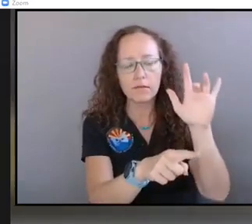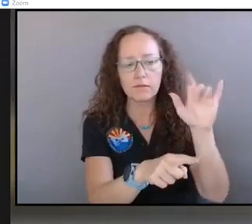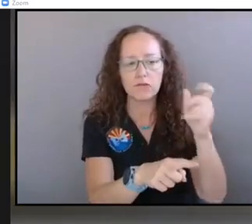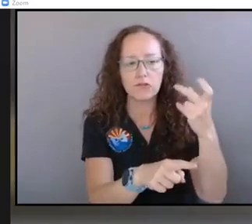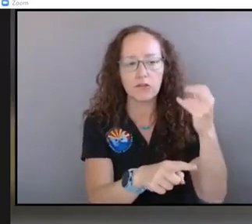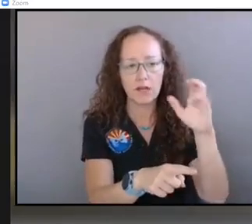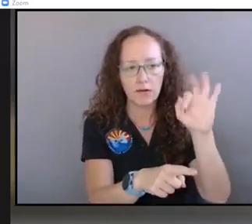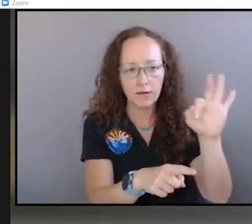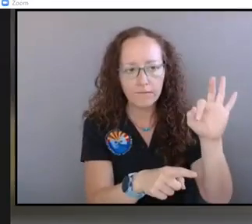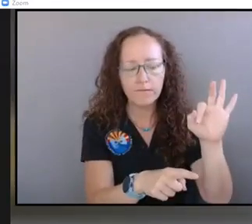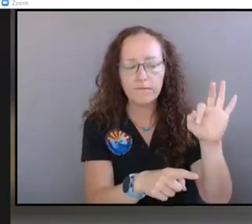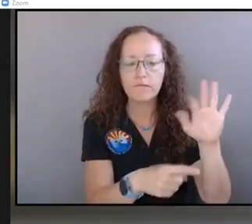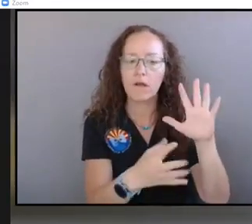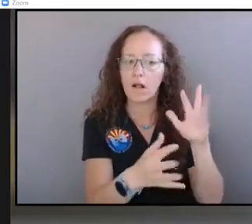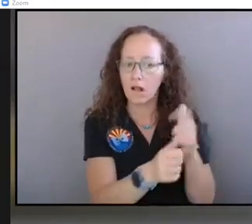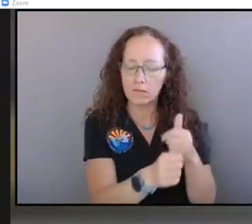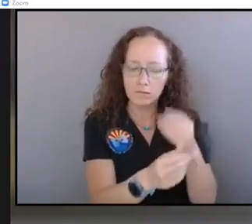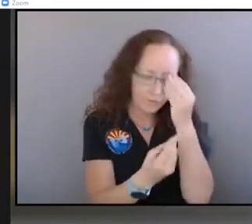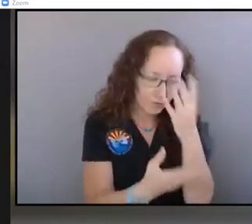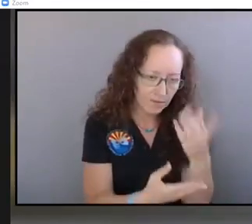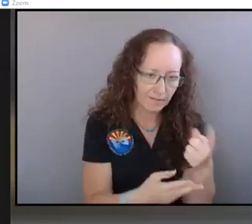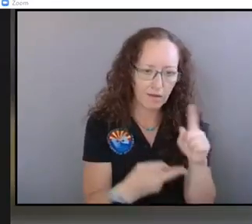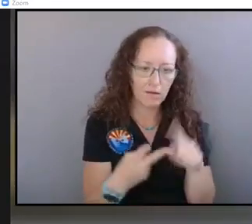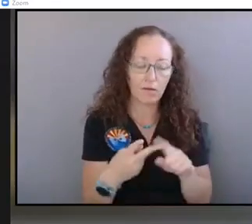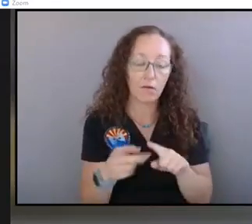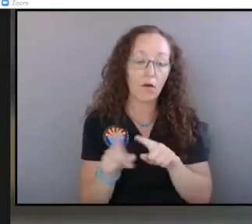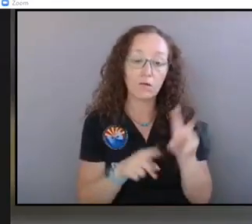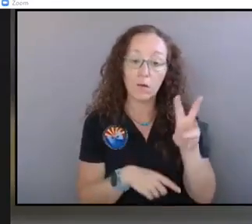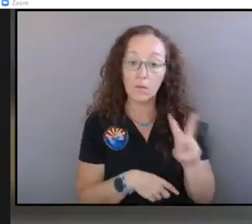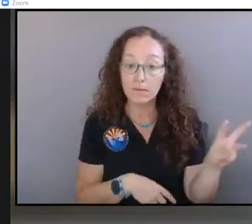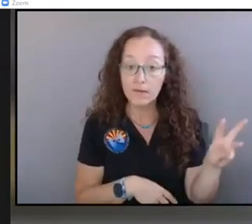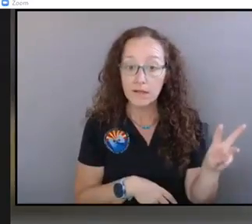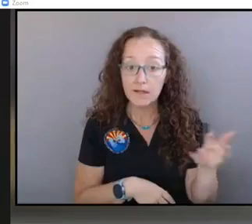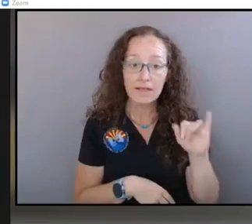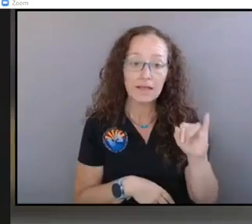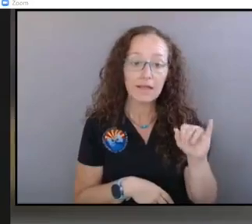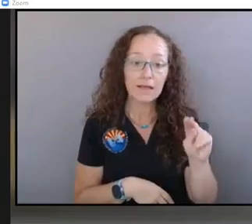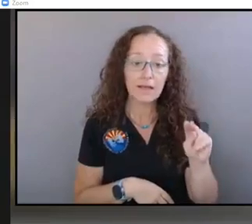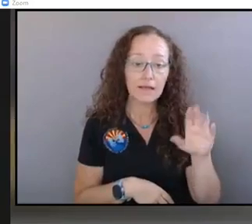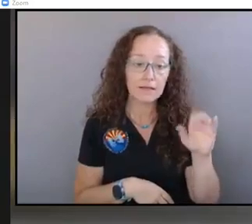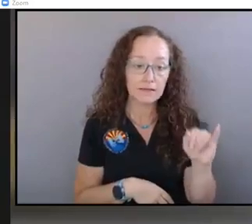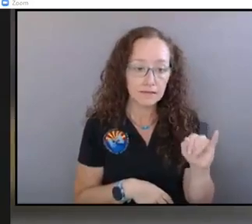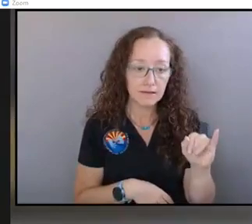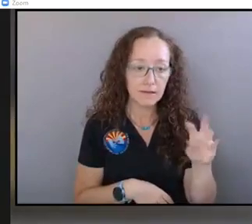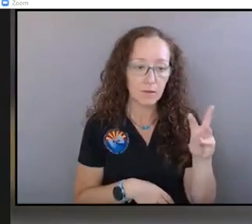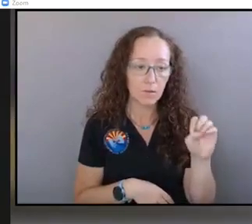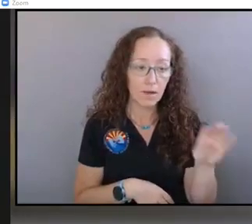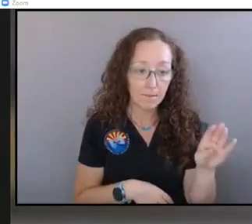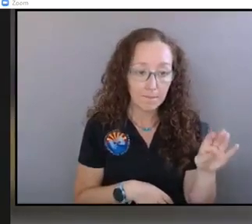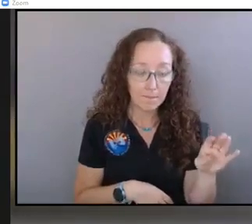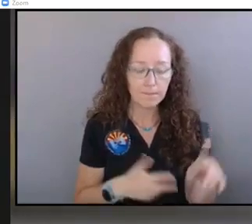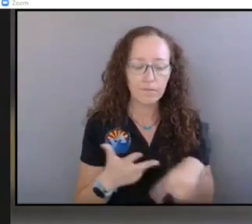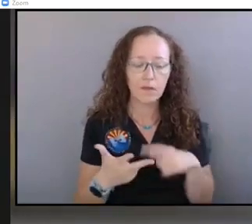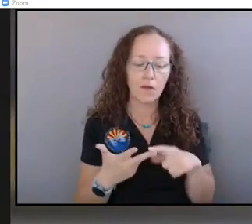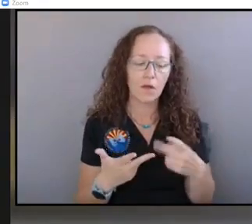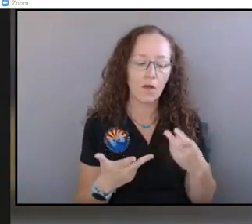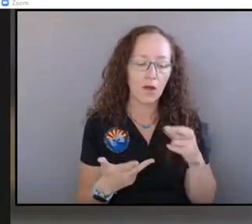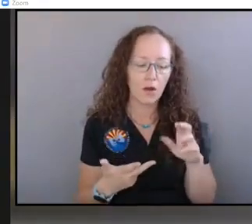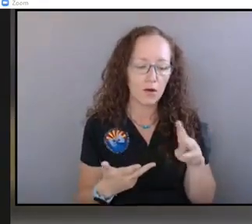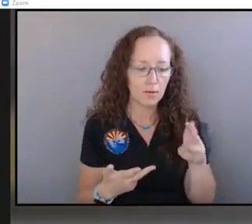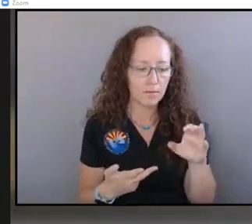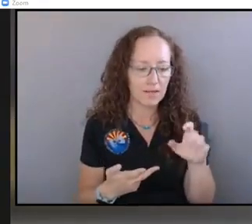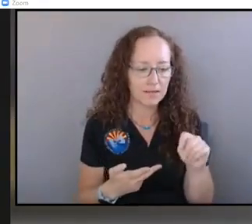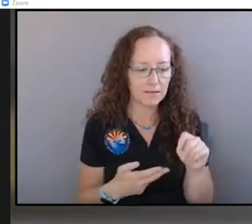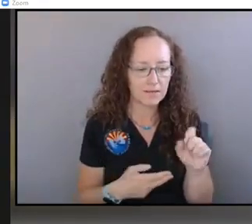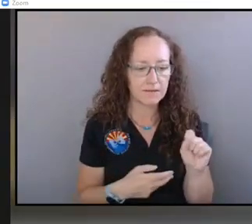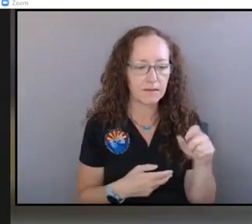find the information at NCWeb. Or on the Hermits Peak Calf Canyon Facebook fire page. For those that don't